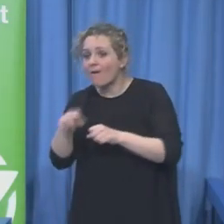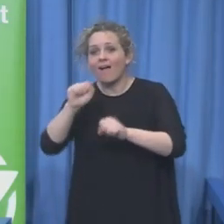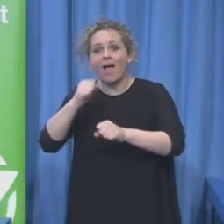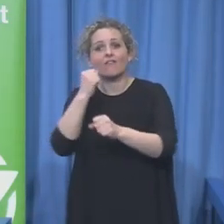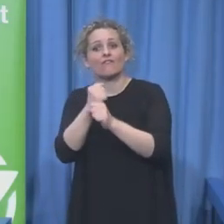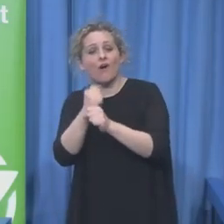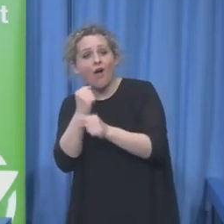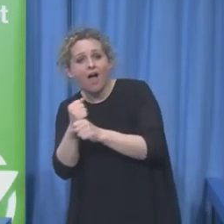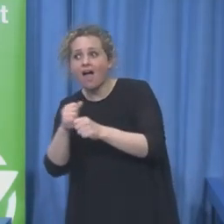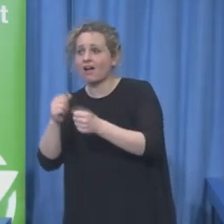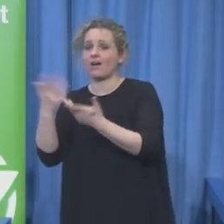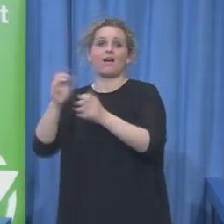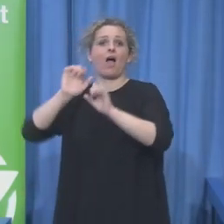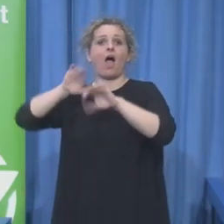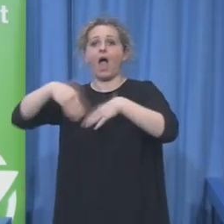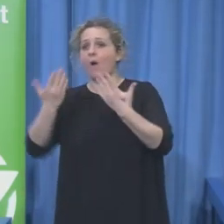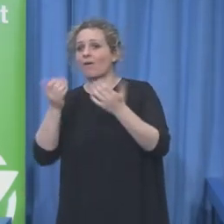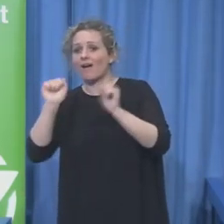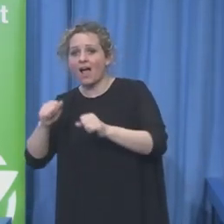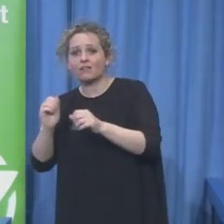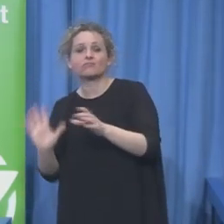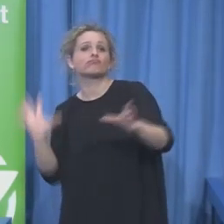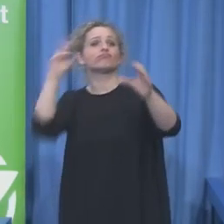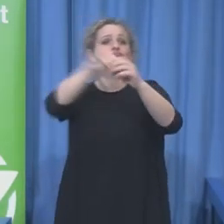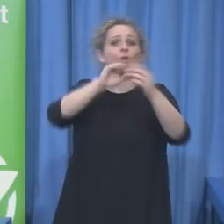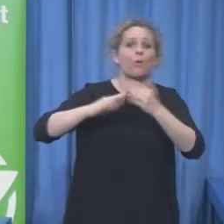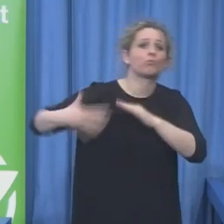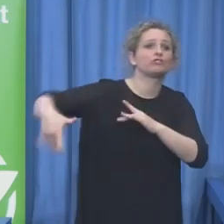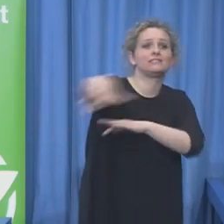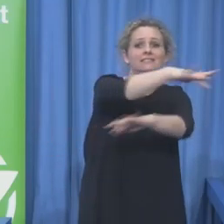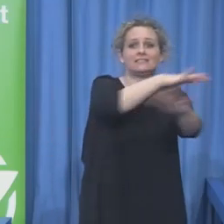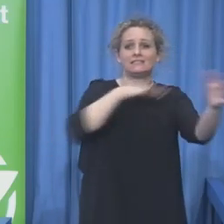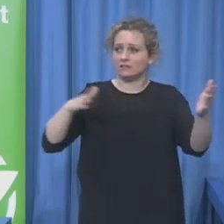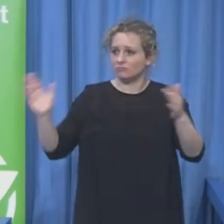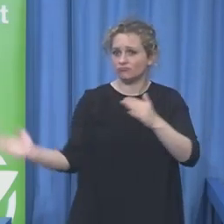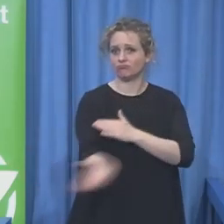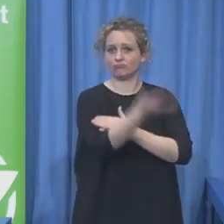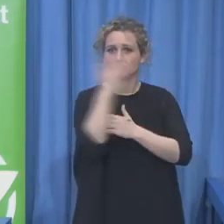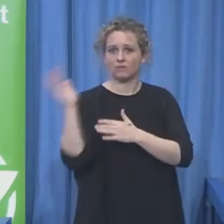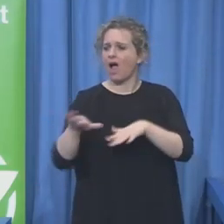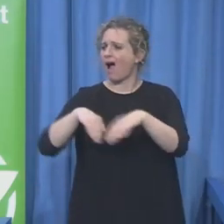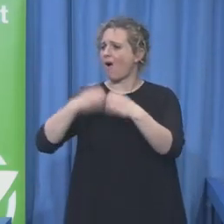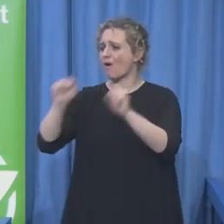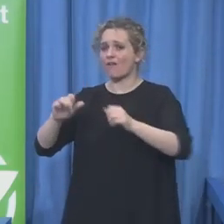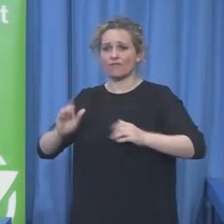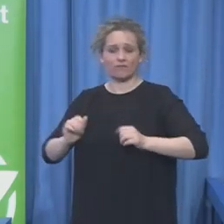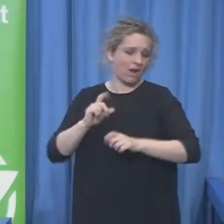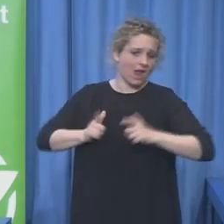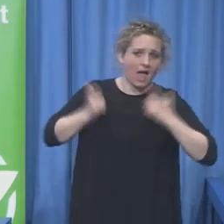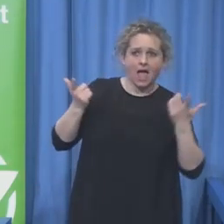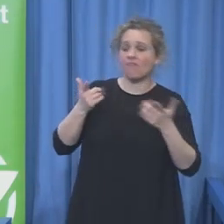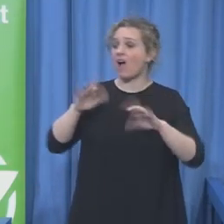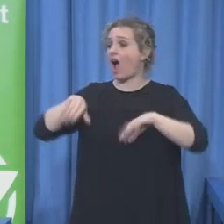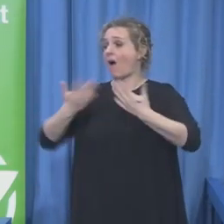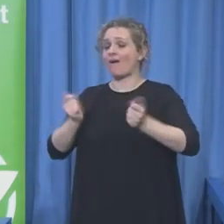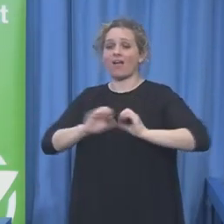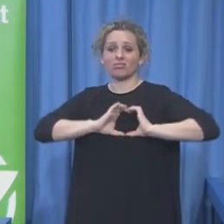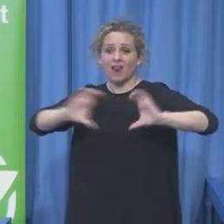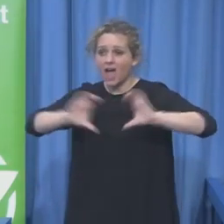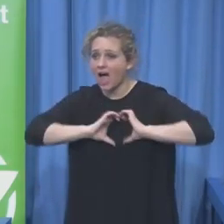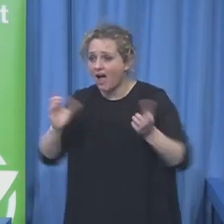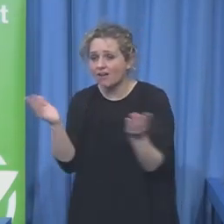contributors, employees, buyers, friends, lover, inhabitant, neighbor.